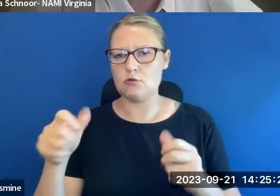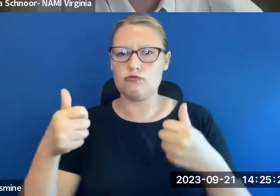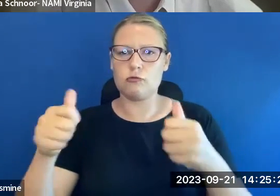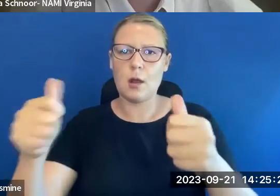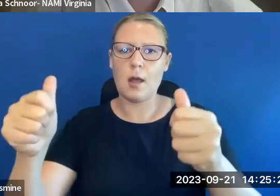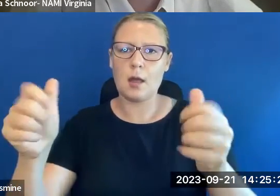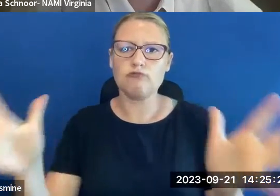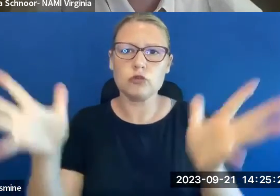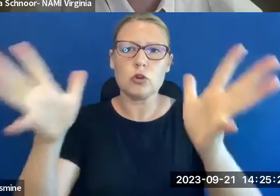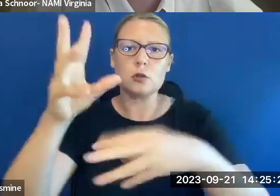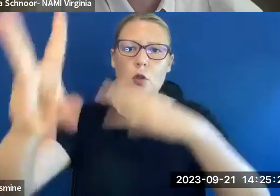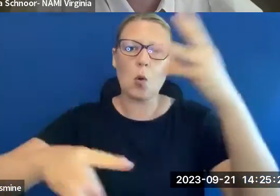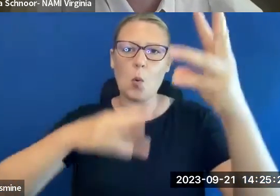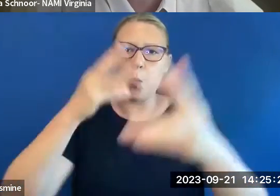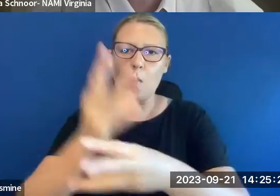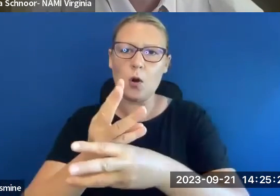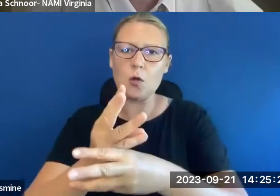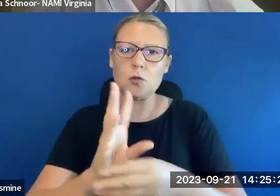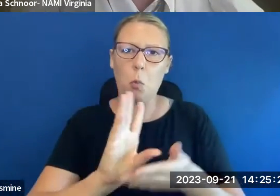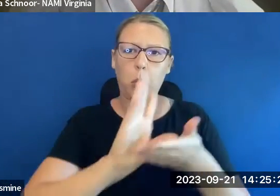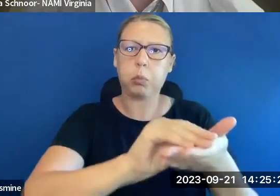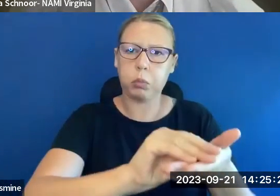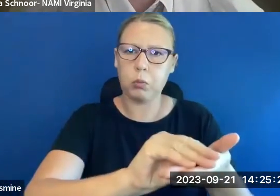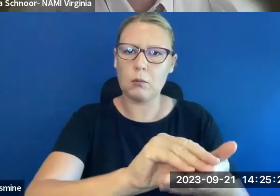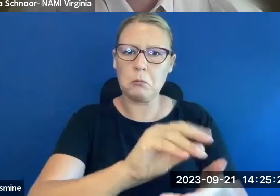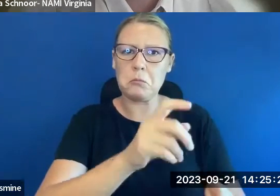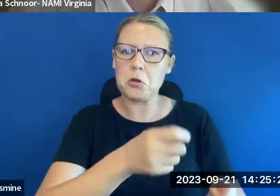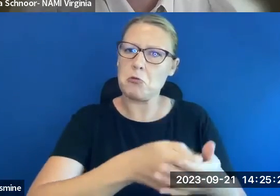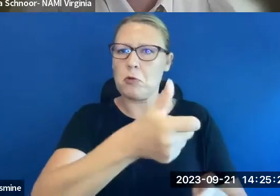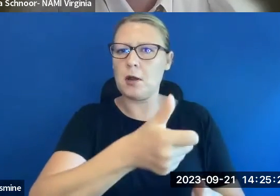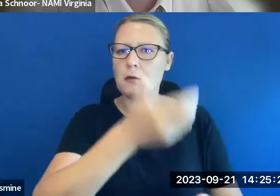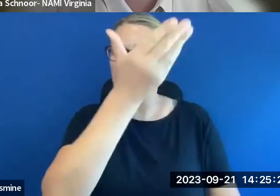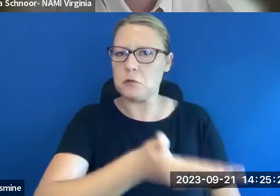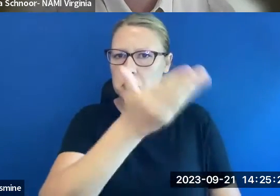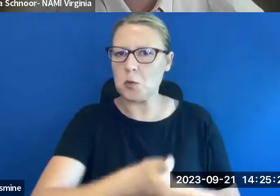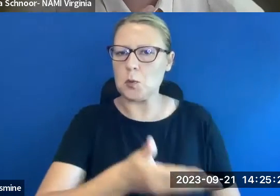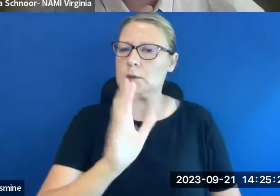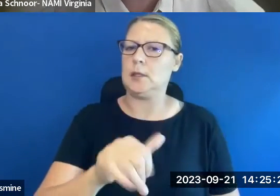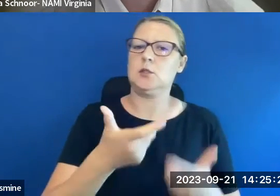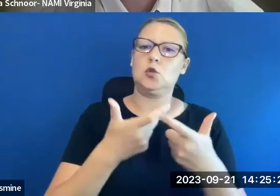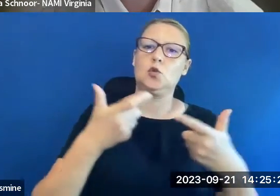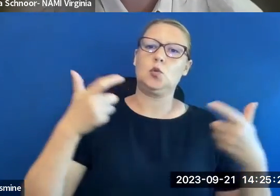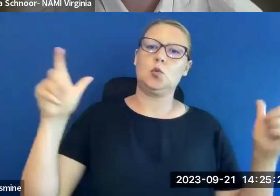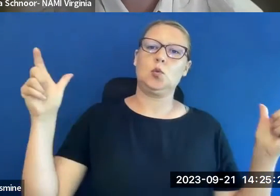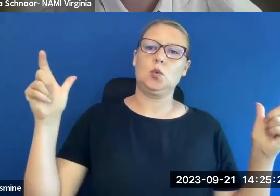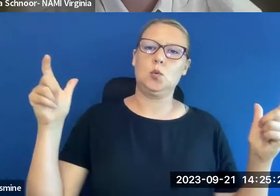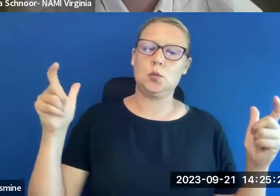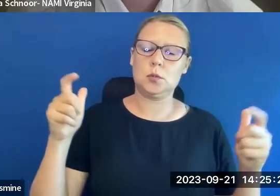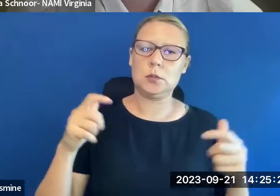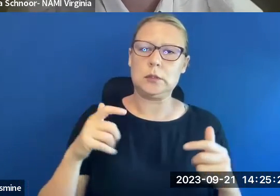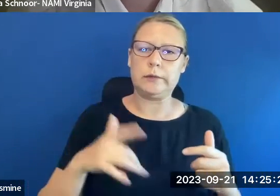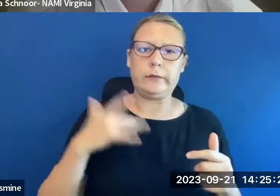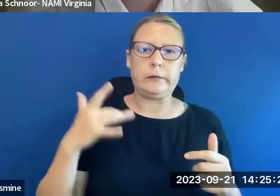protected, I think that can absolutely create a huge sense of doubt, anxiety, and